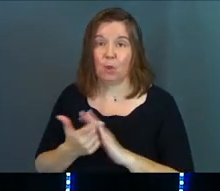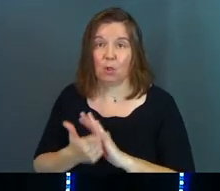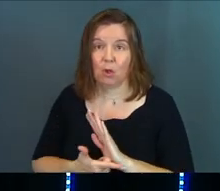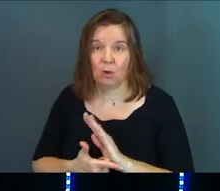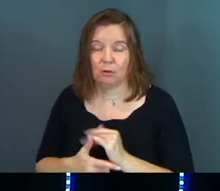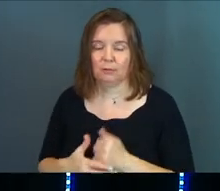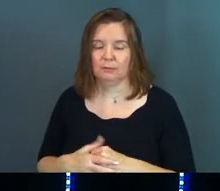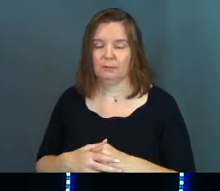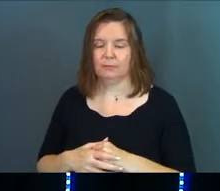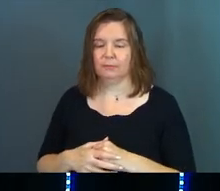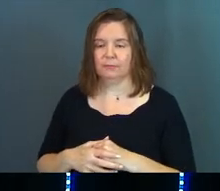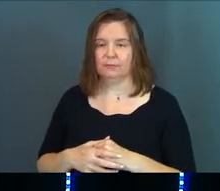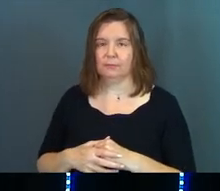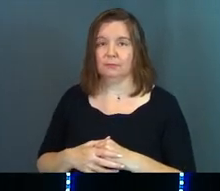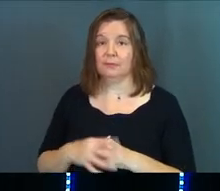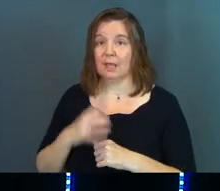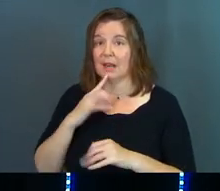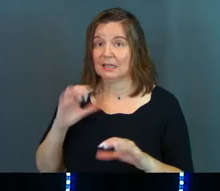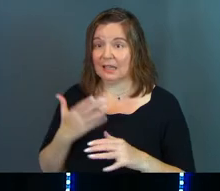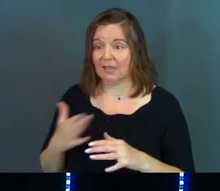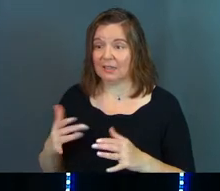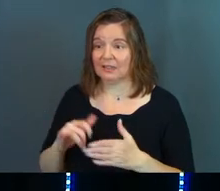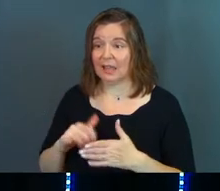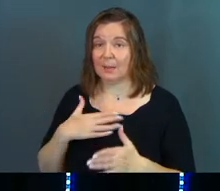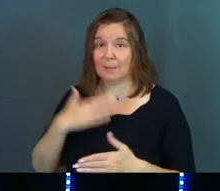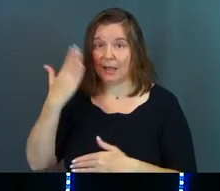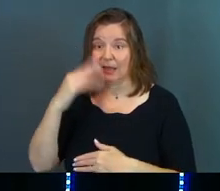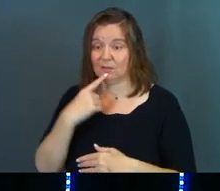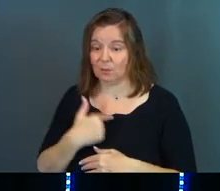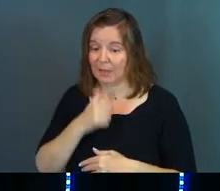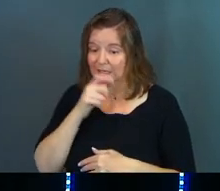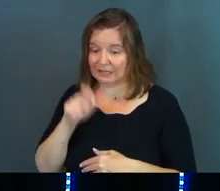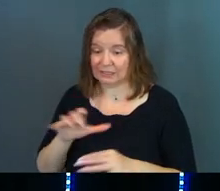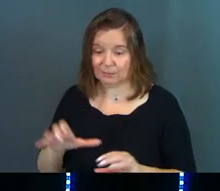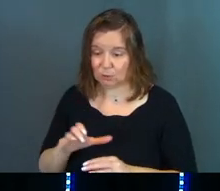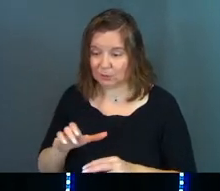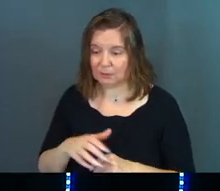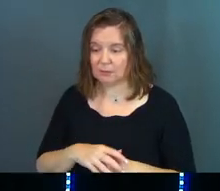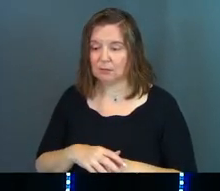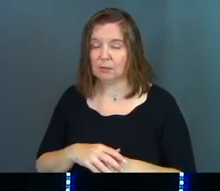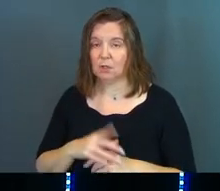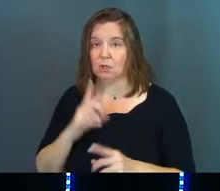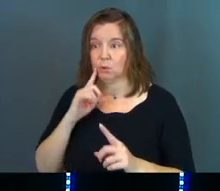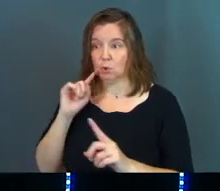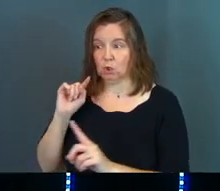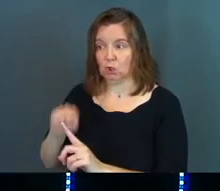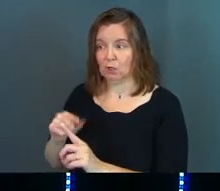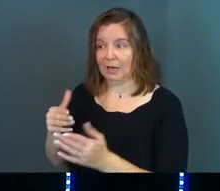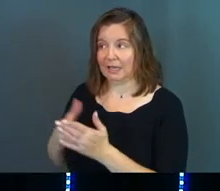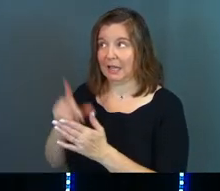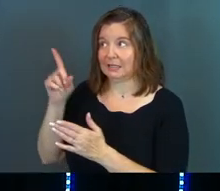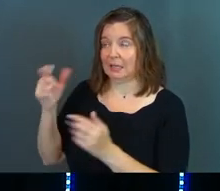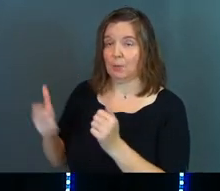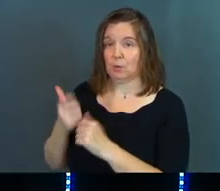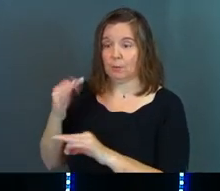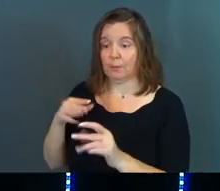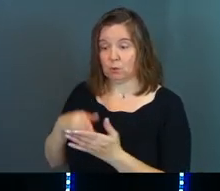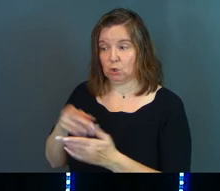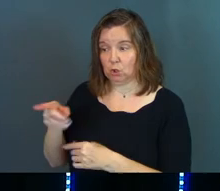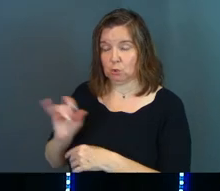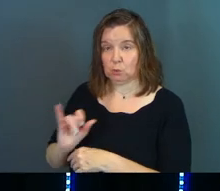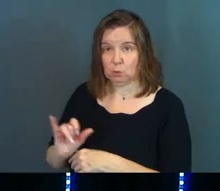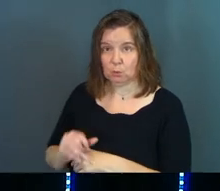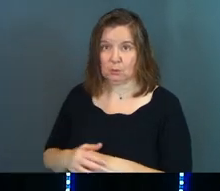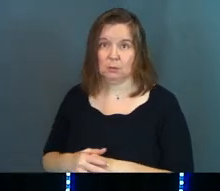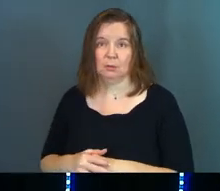law. I had done things that my God had told me I did not need to be doing towards her, against him most importantly, but towards her as